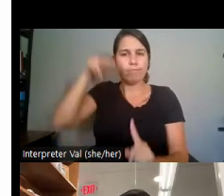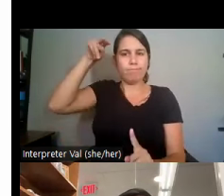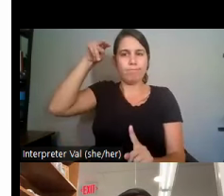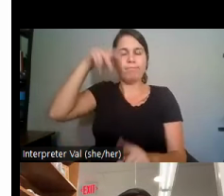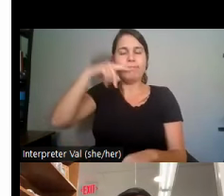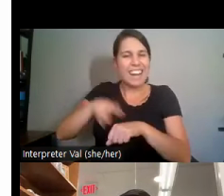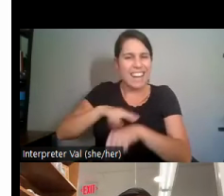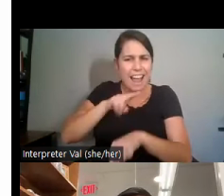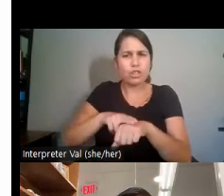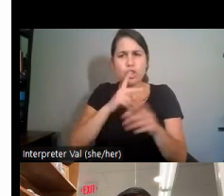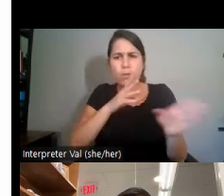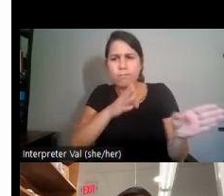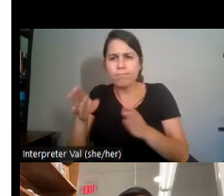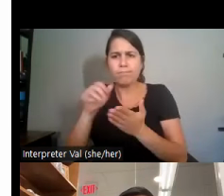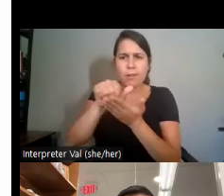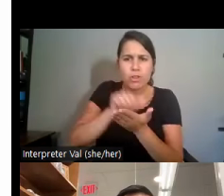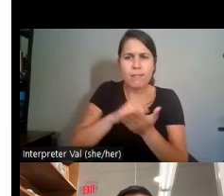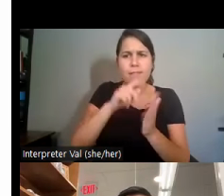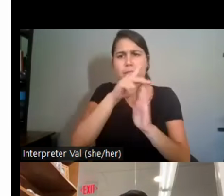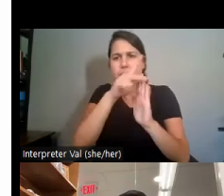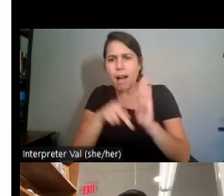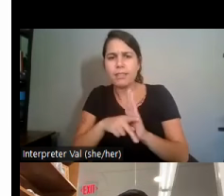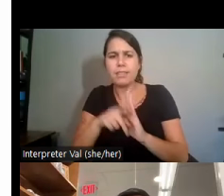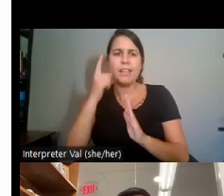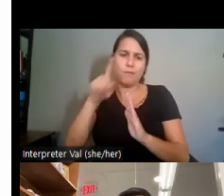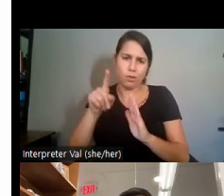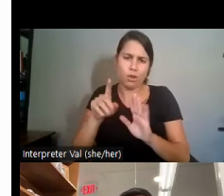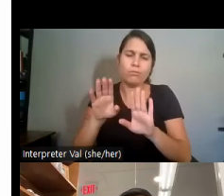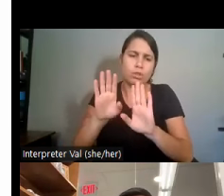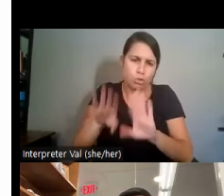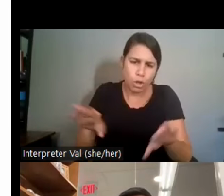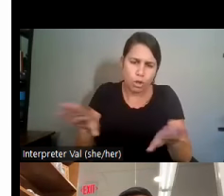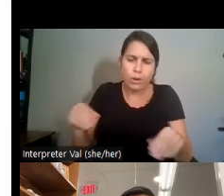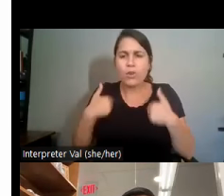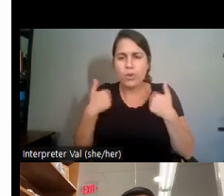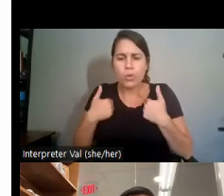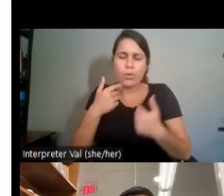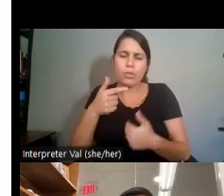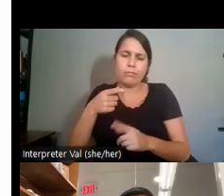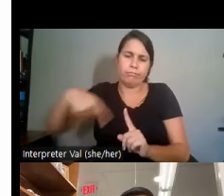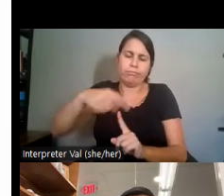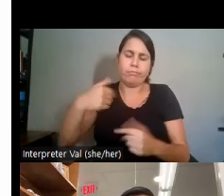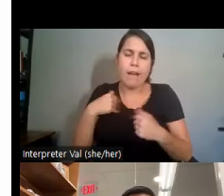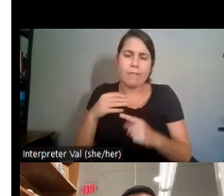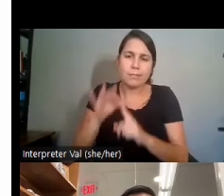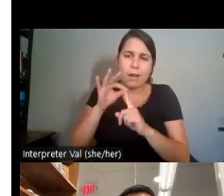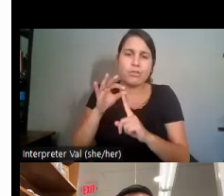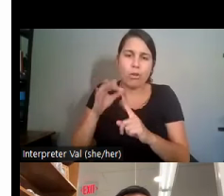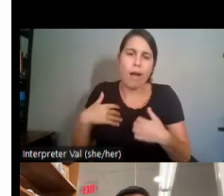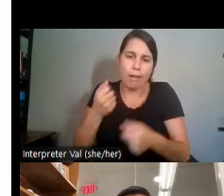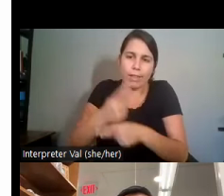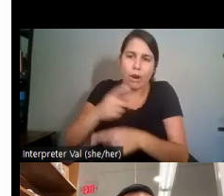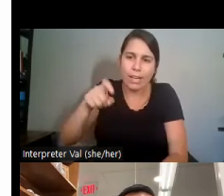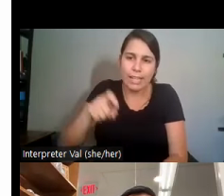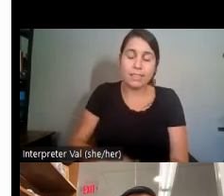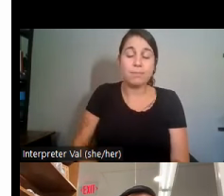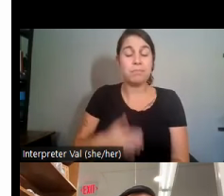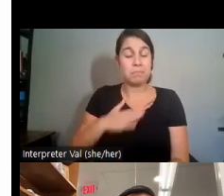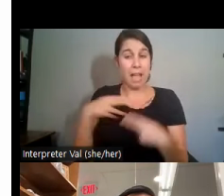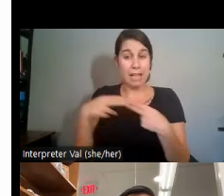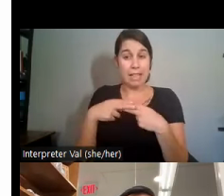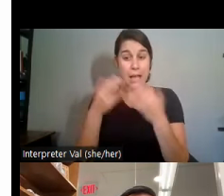national agendas and policies regarding children and youth with special healthcare needs. many of my slides today, especially the ones